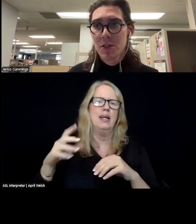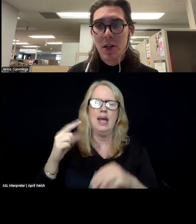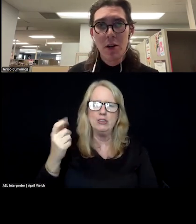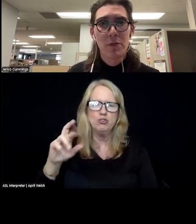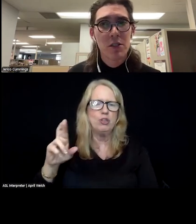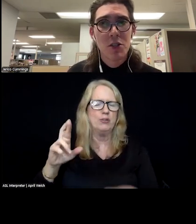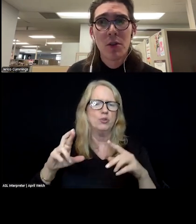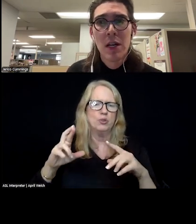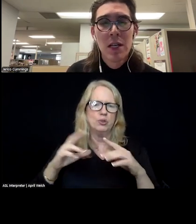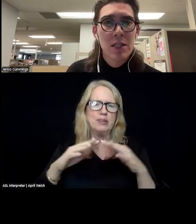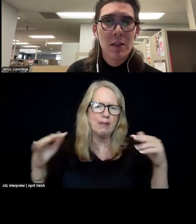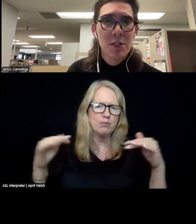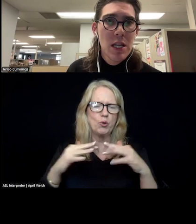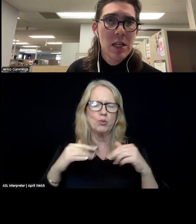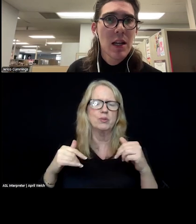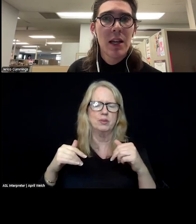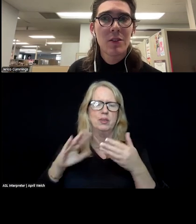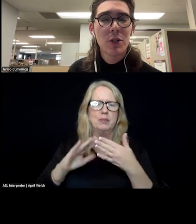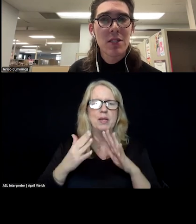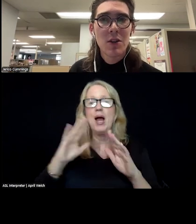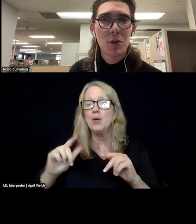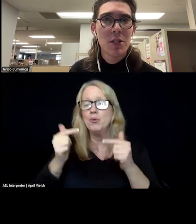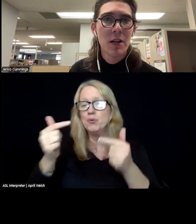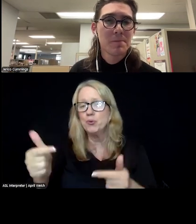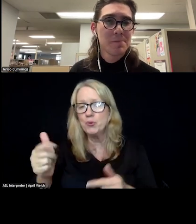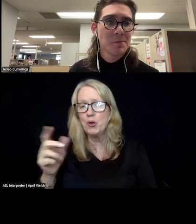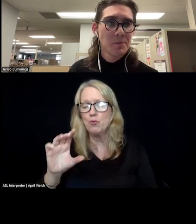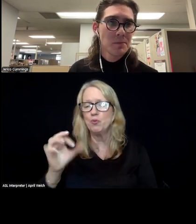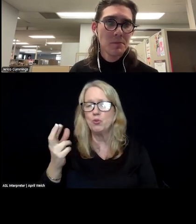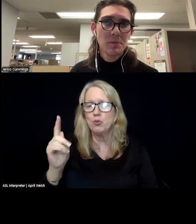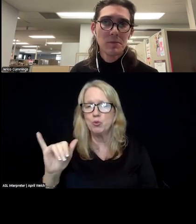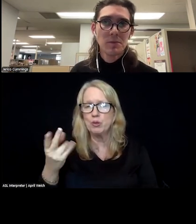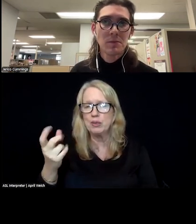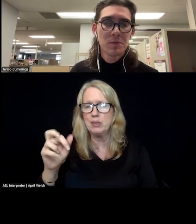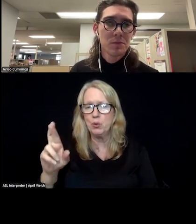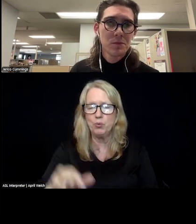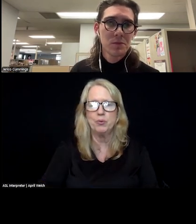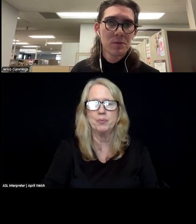members. So I'll turn it over to Taylor Dean and Christy Holder.